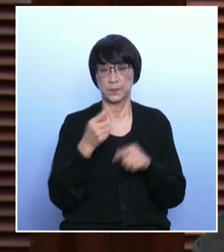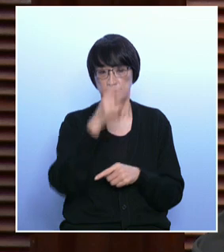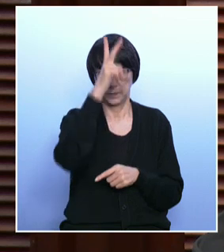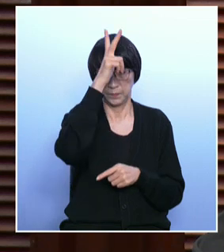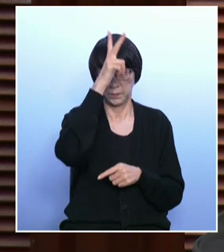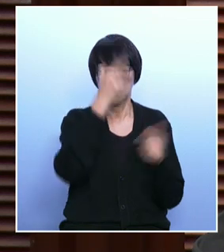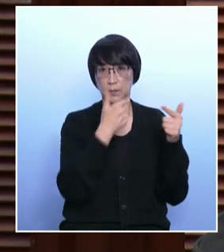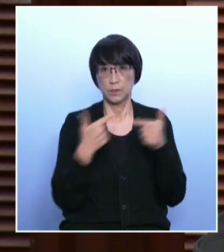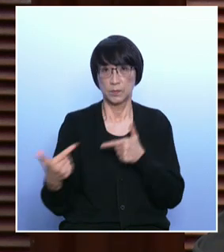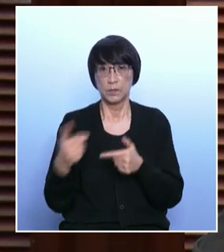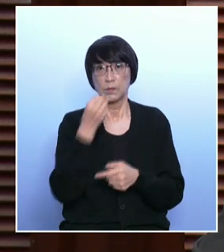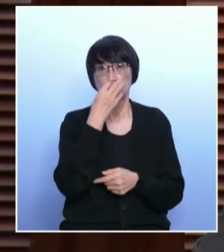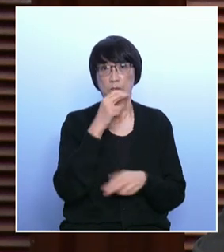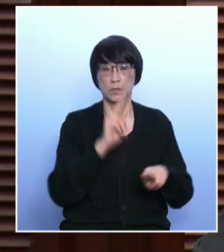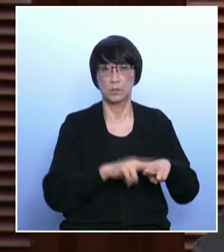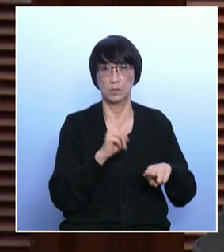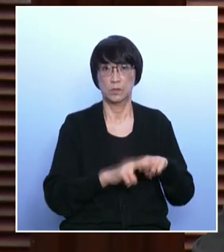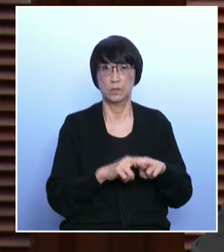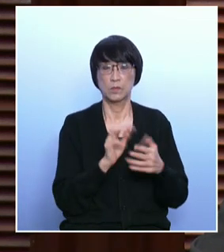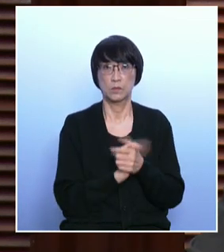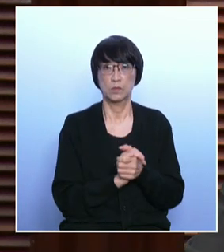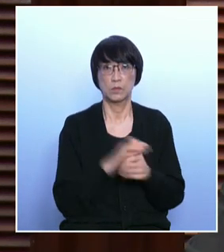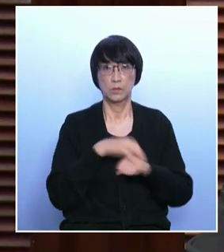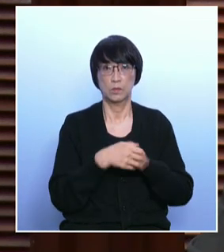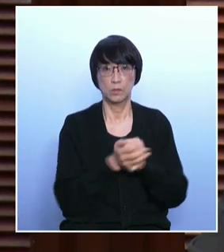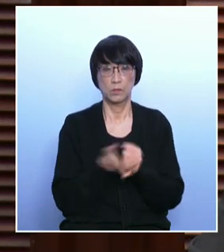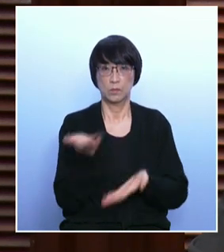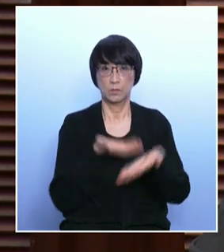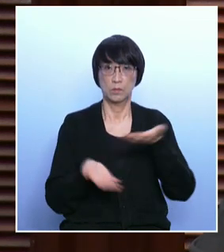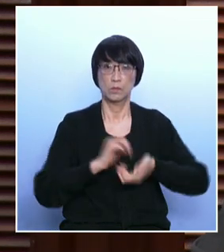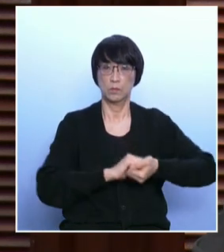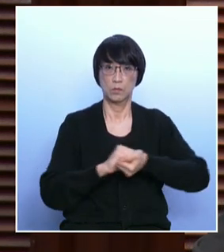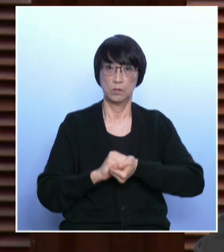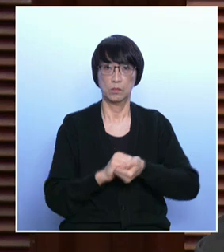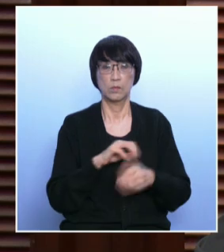We will develop a set of internationally recognized reference standards.